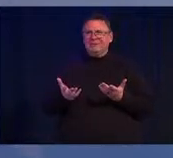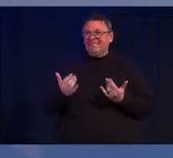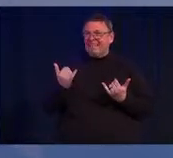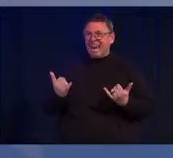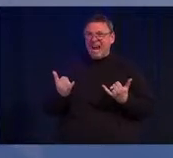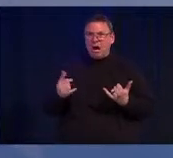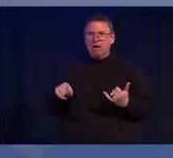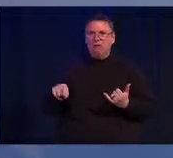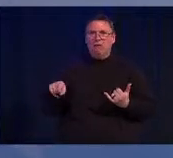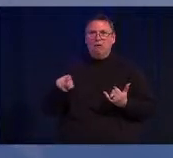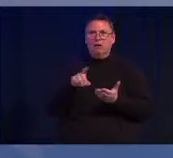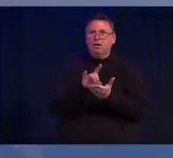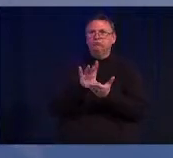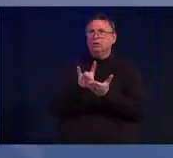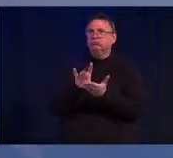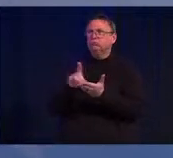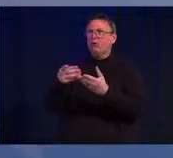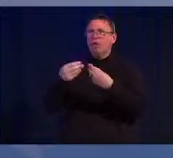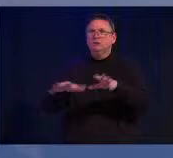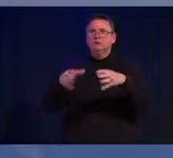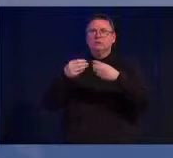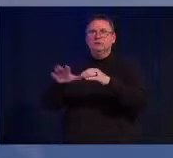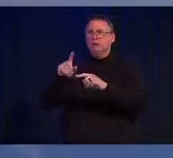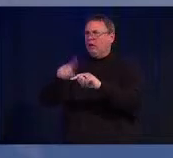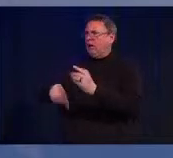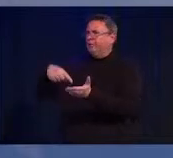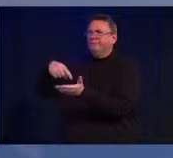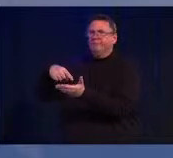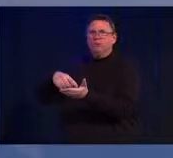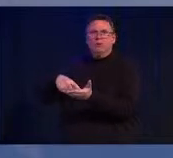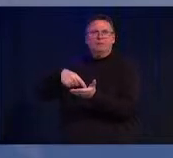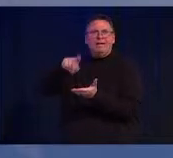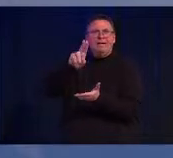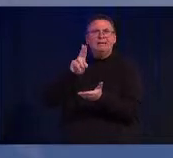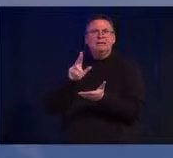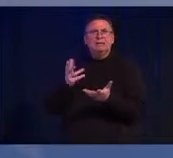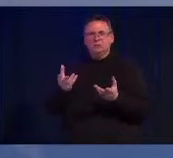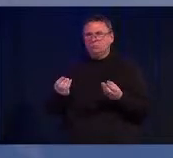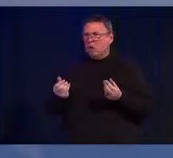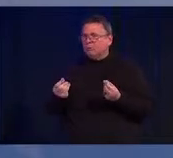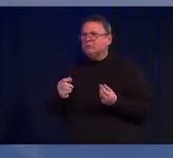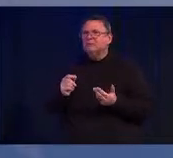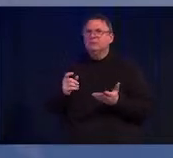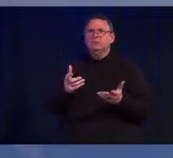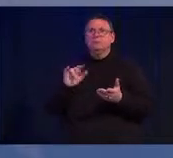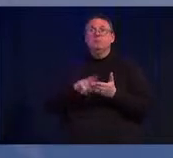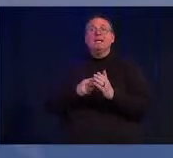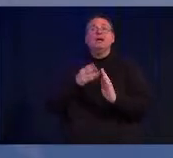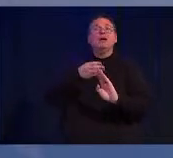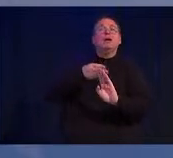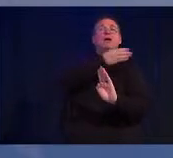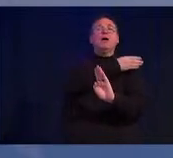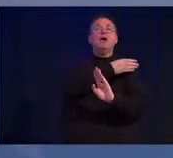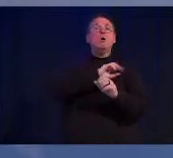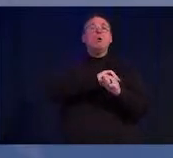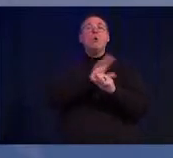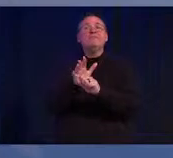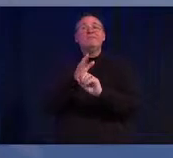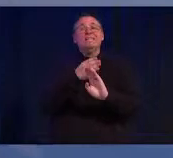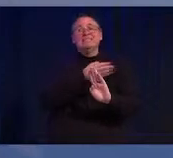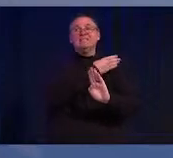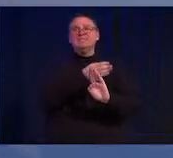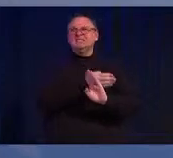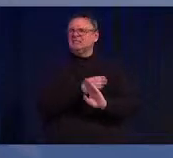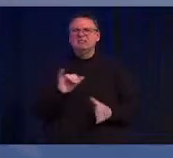homes with property taxes going up. It resets it to where it was pre-COVID. And for the jurisdictions that took